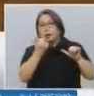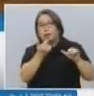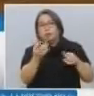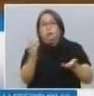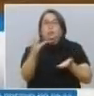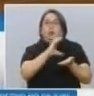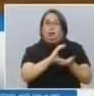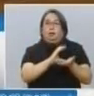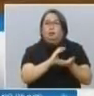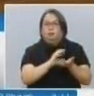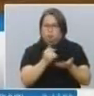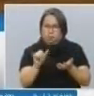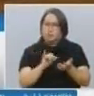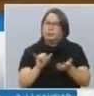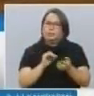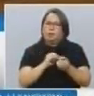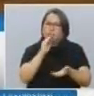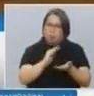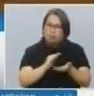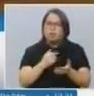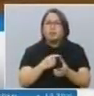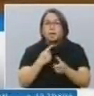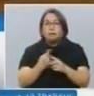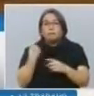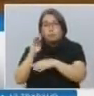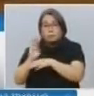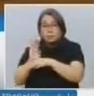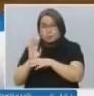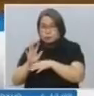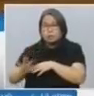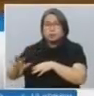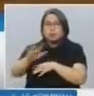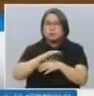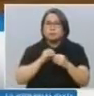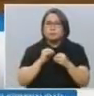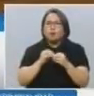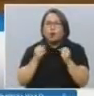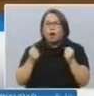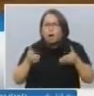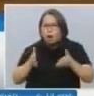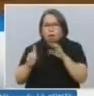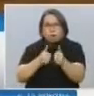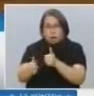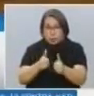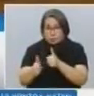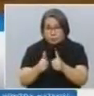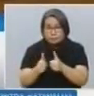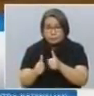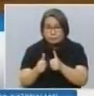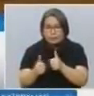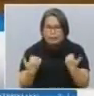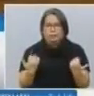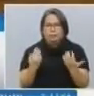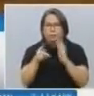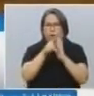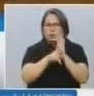existing networks. A market environment that is more conducive to competition, this is a policy which